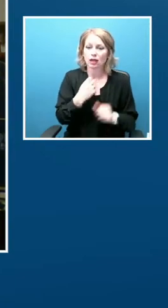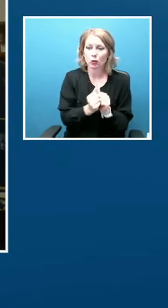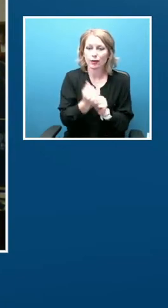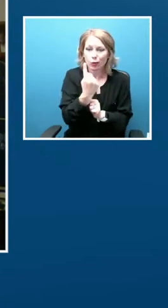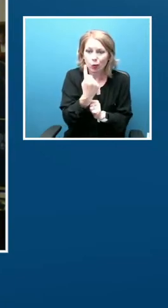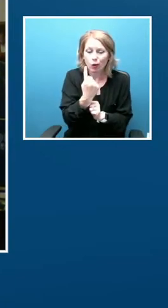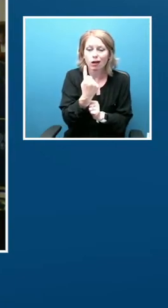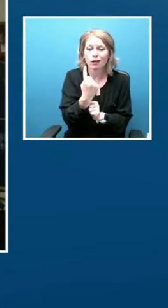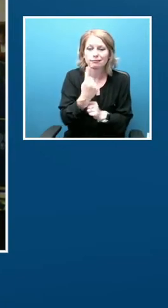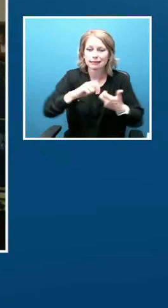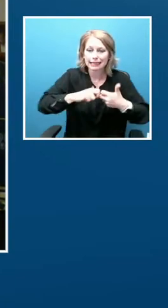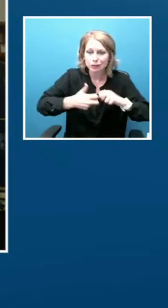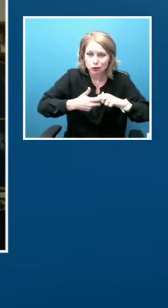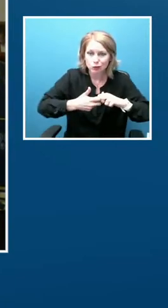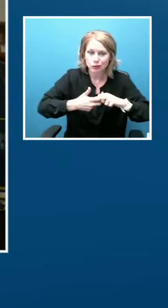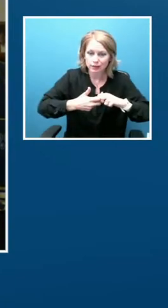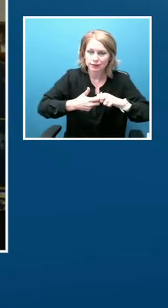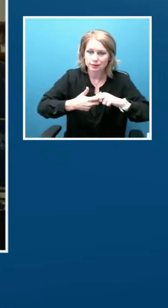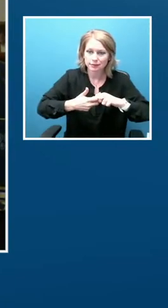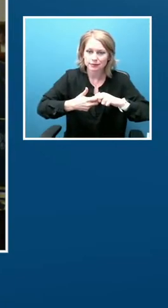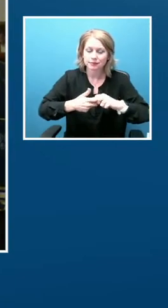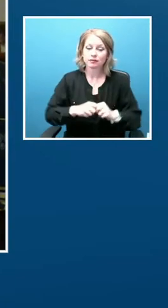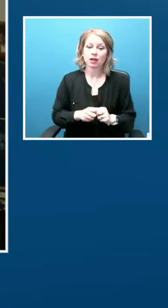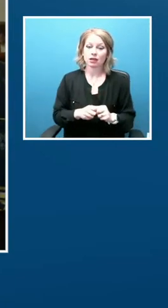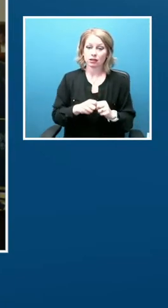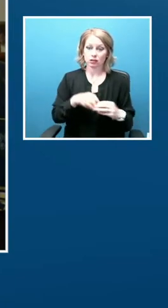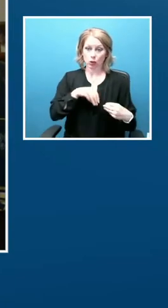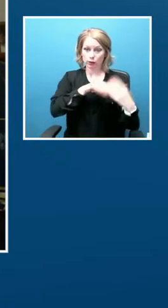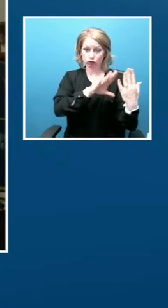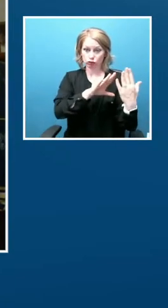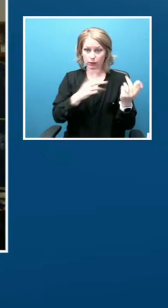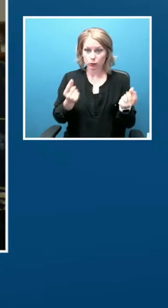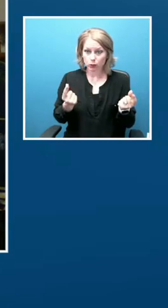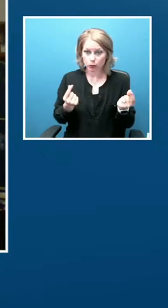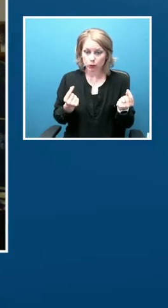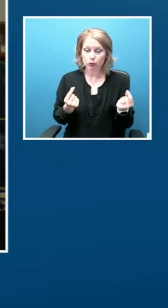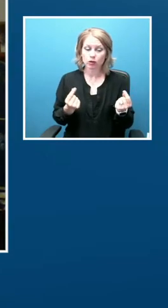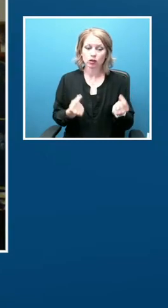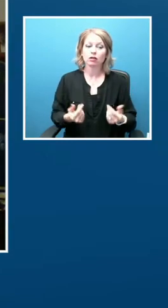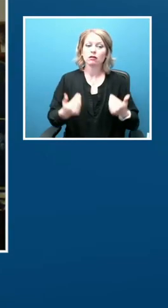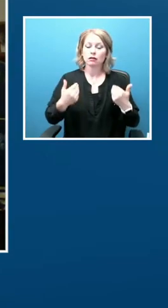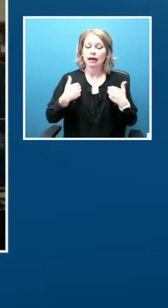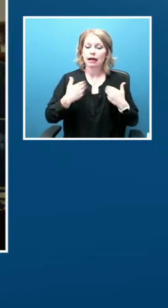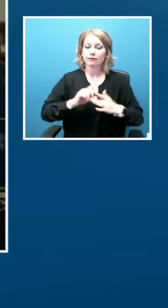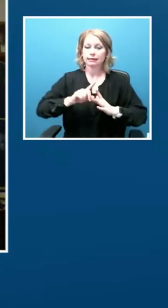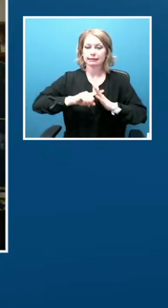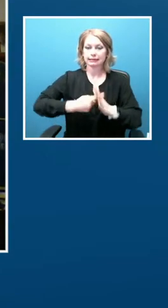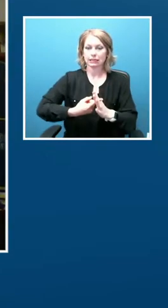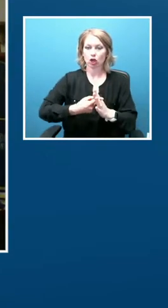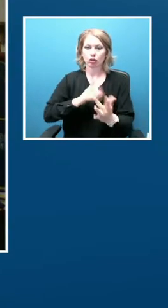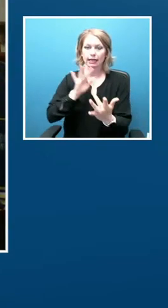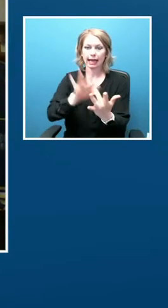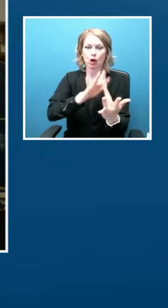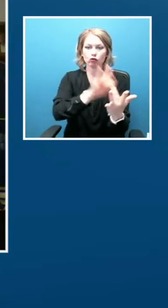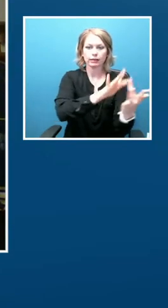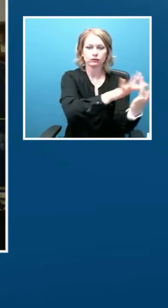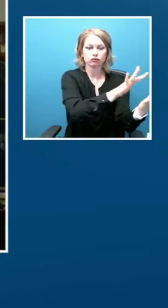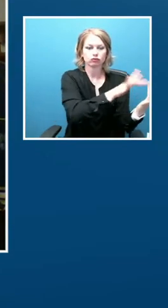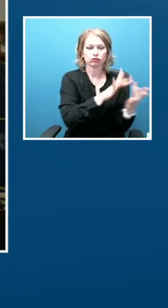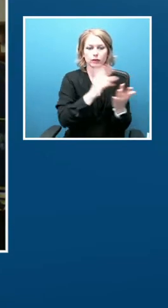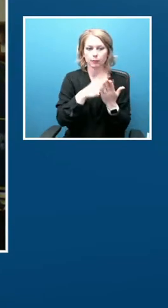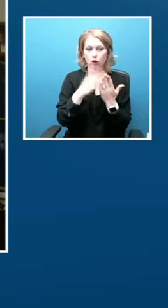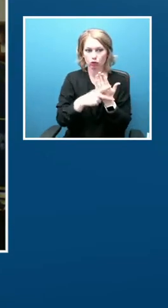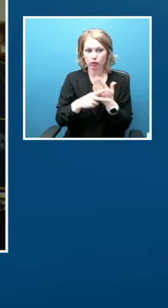problems. To address this, we have started a comprehensive voter outreach program under the title Build Back